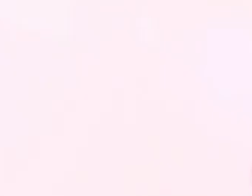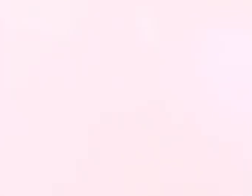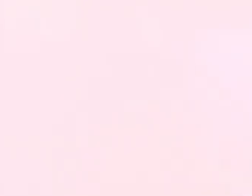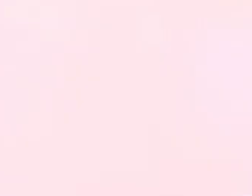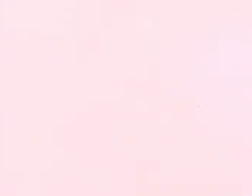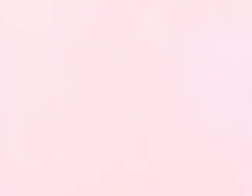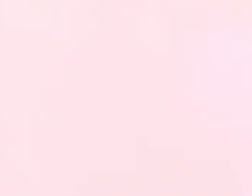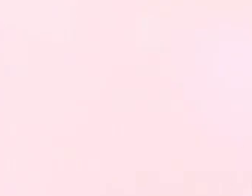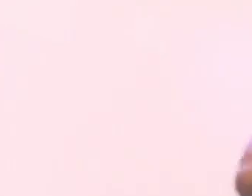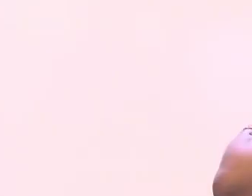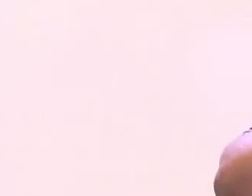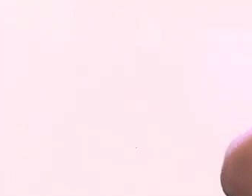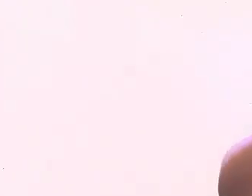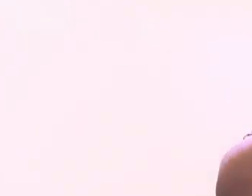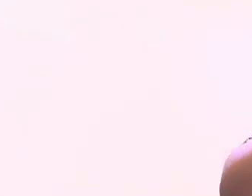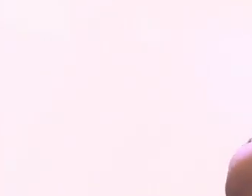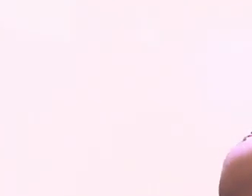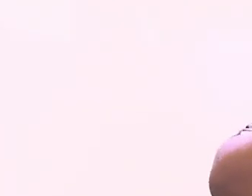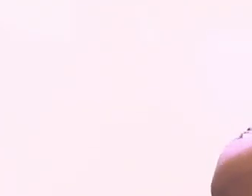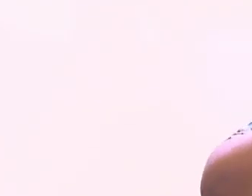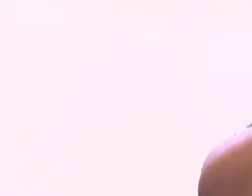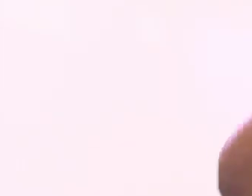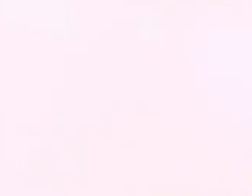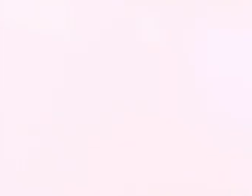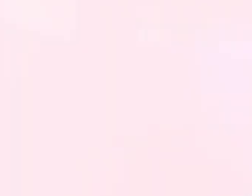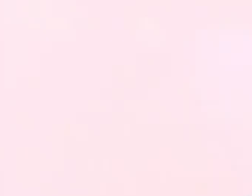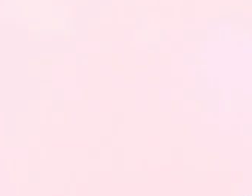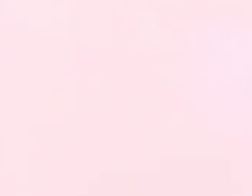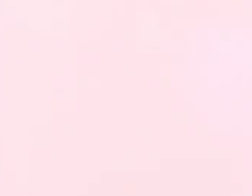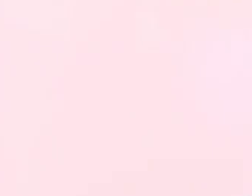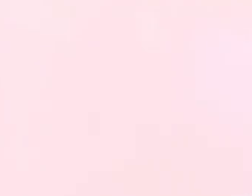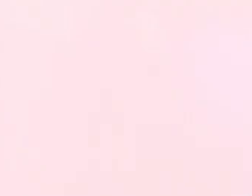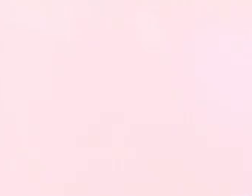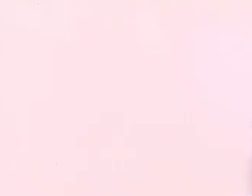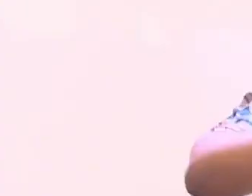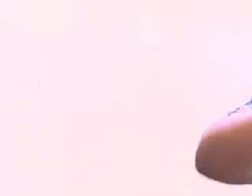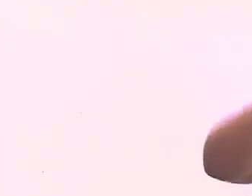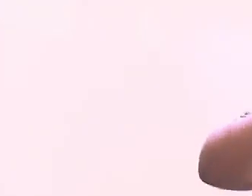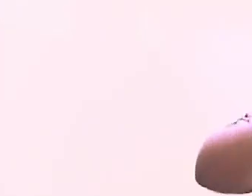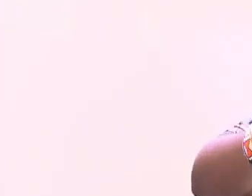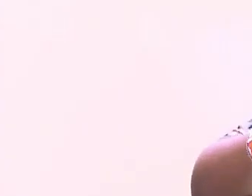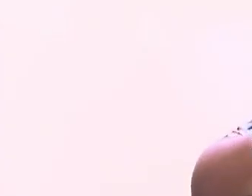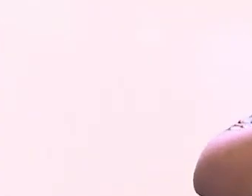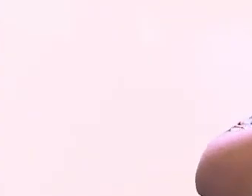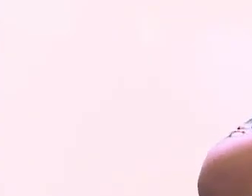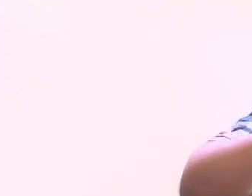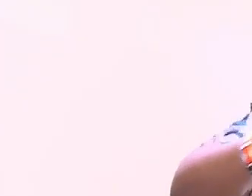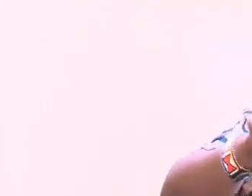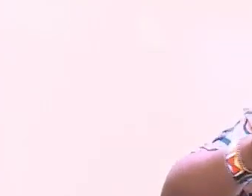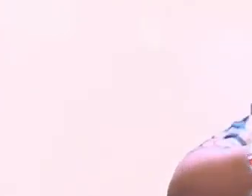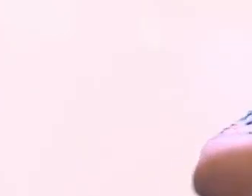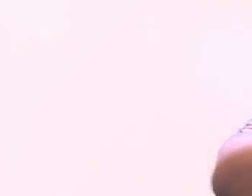the university. So now, I'm sorry, the interpretation is complex and you